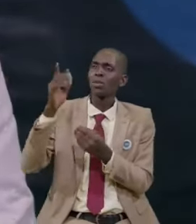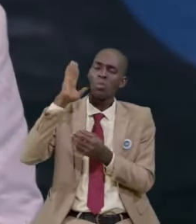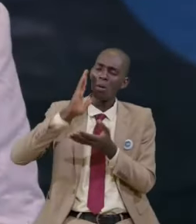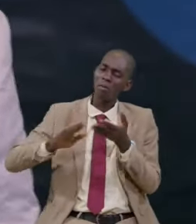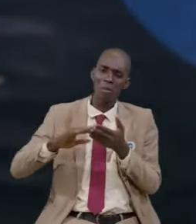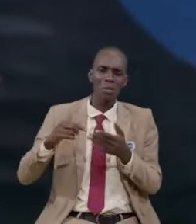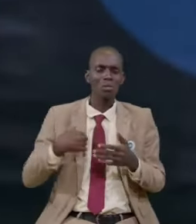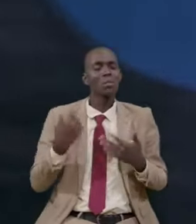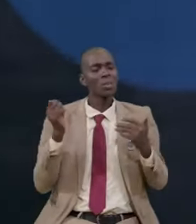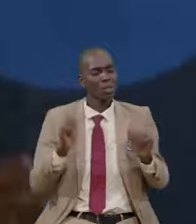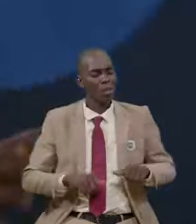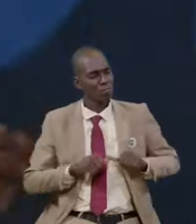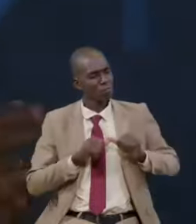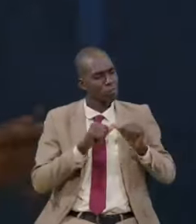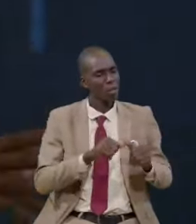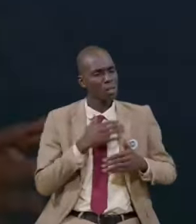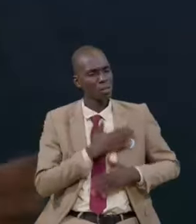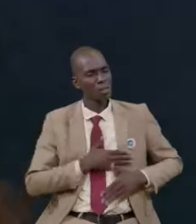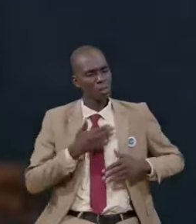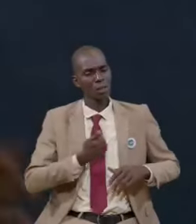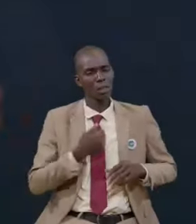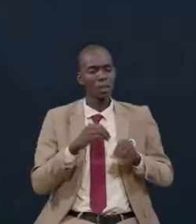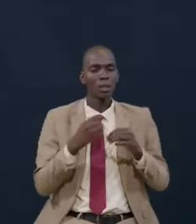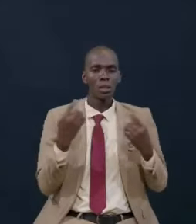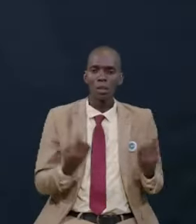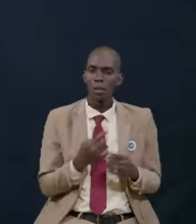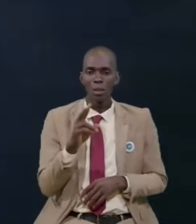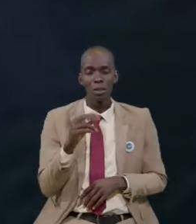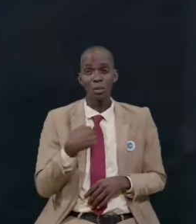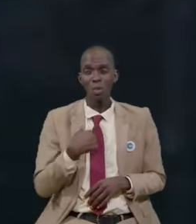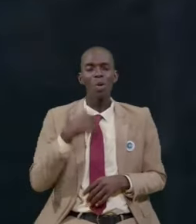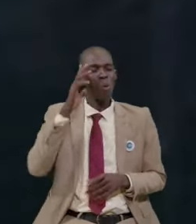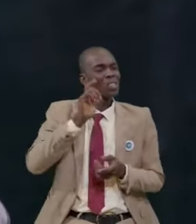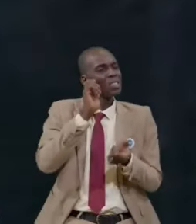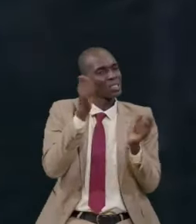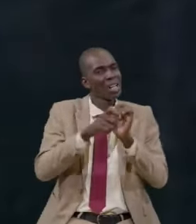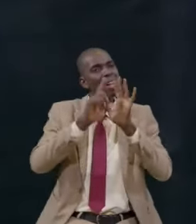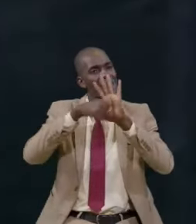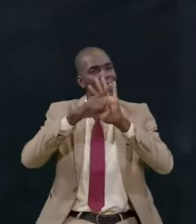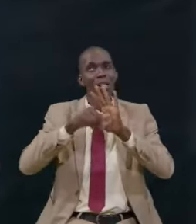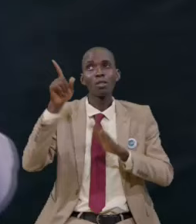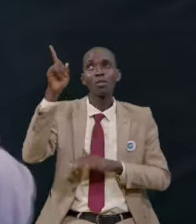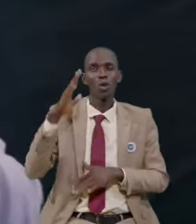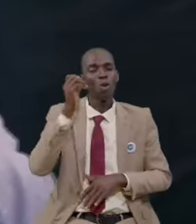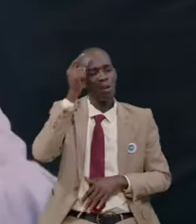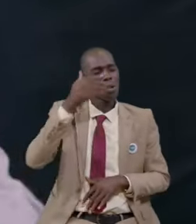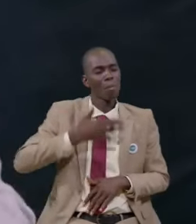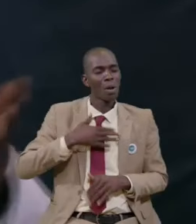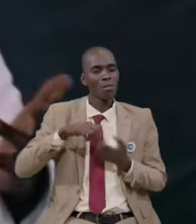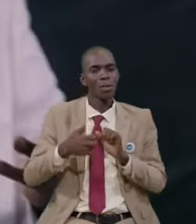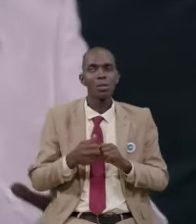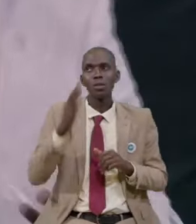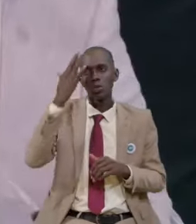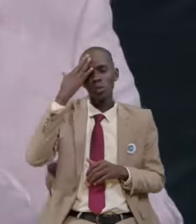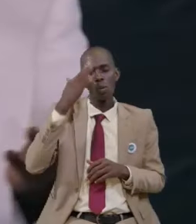and do it. I will change later. Let me go and do it. They are ensnared. But now, as you